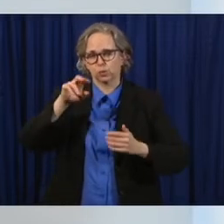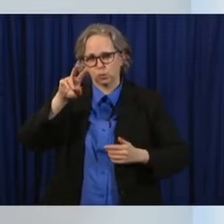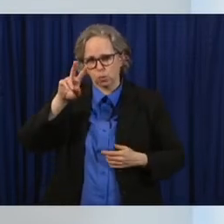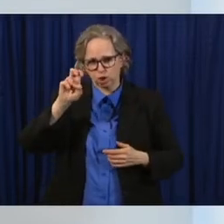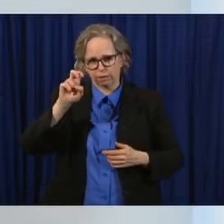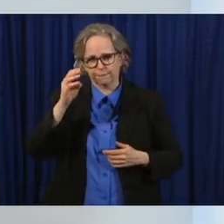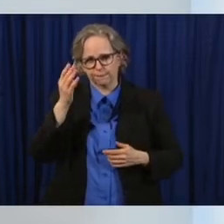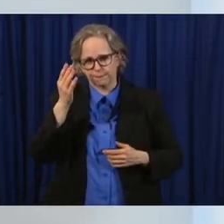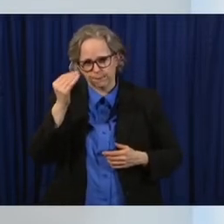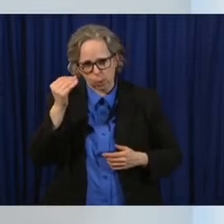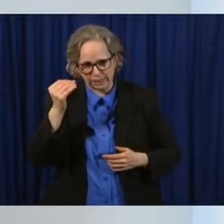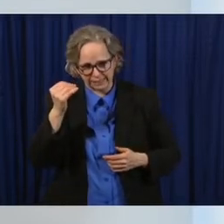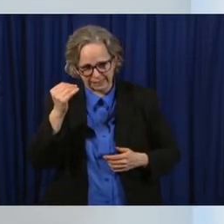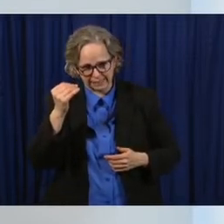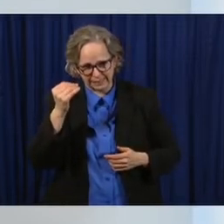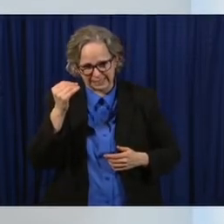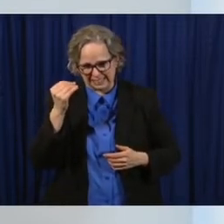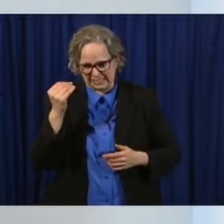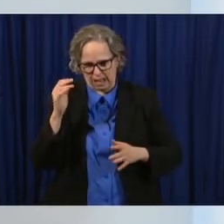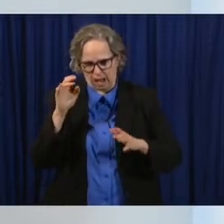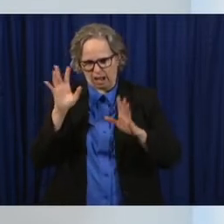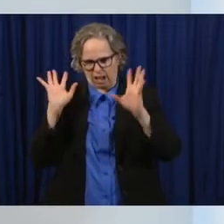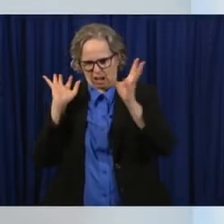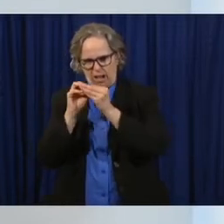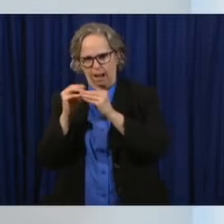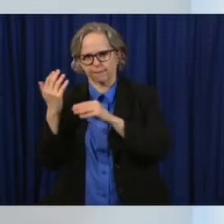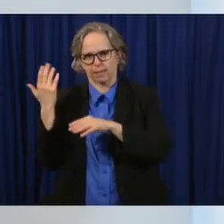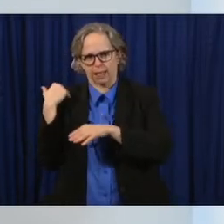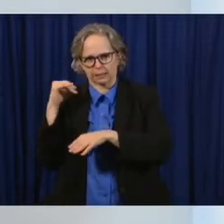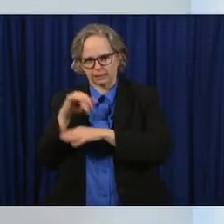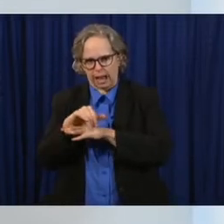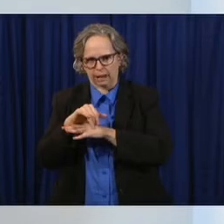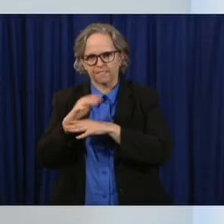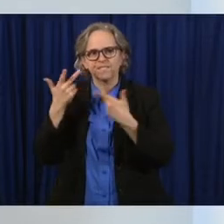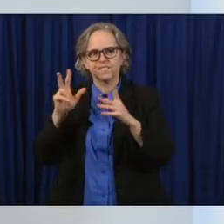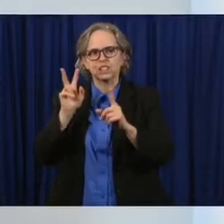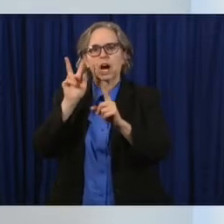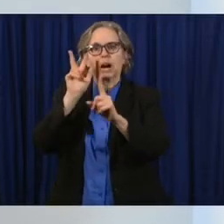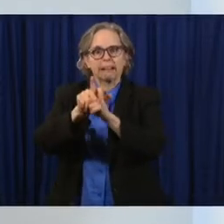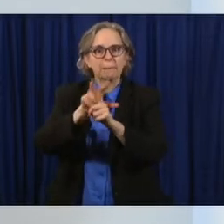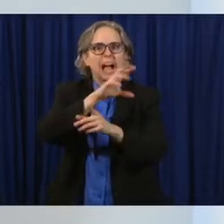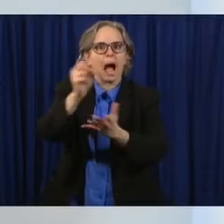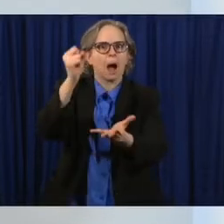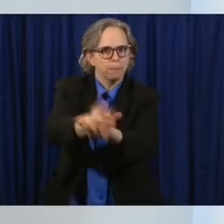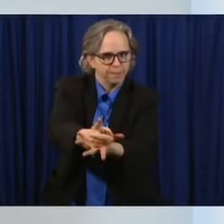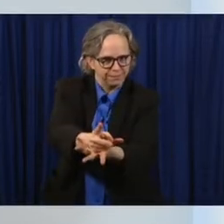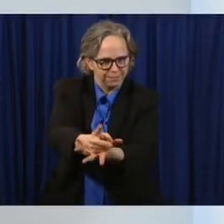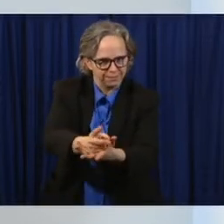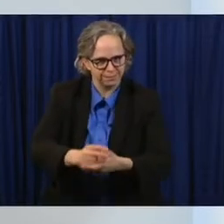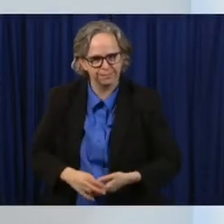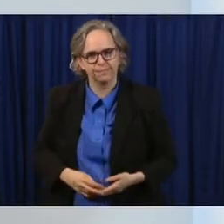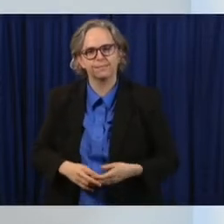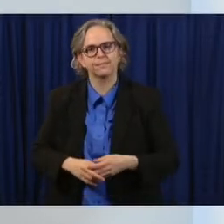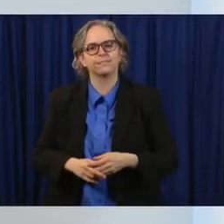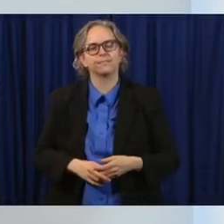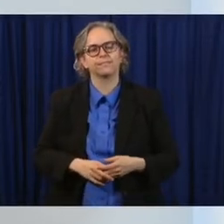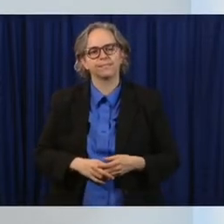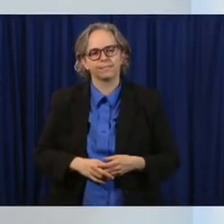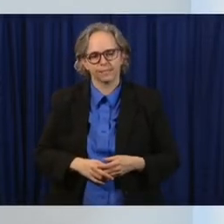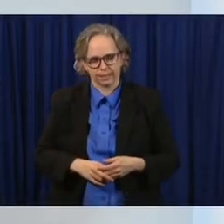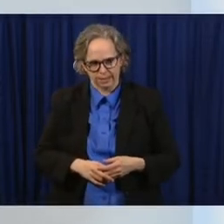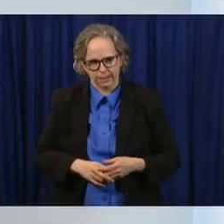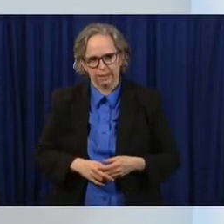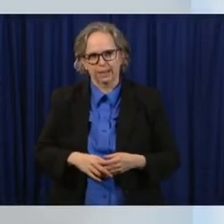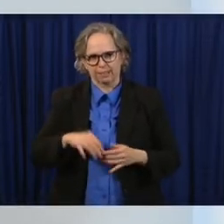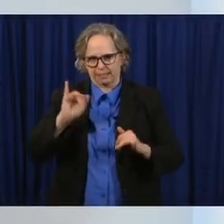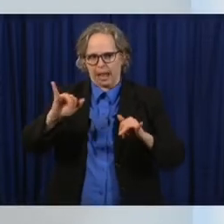401,214 as of last night allowed, claims that are allowed. And so those are being paid